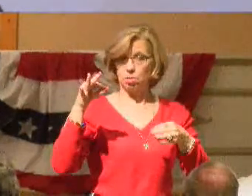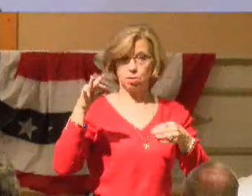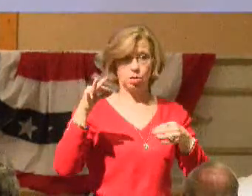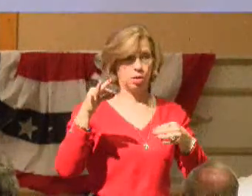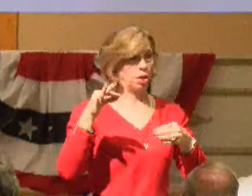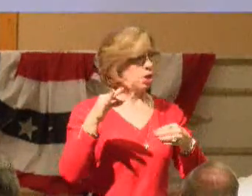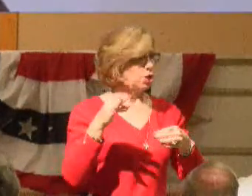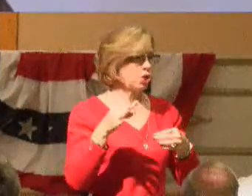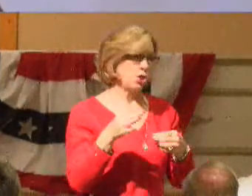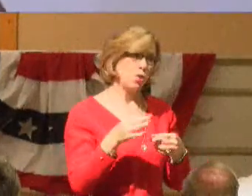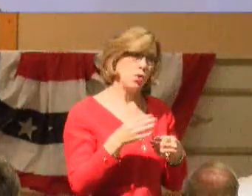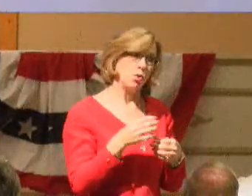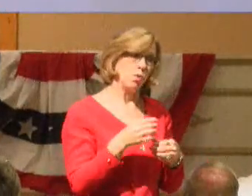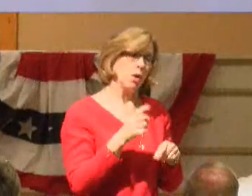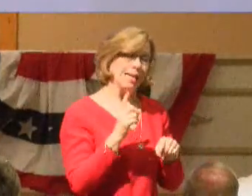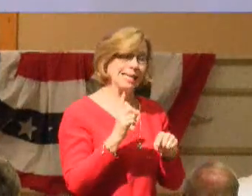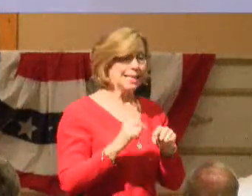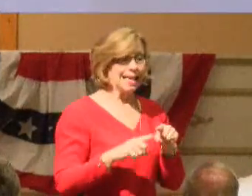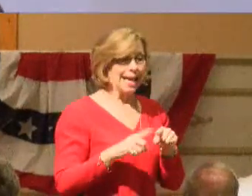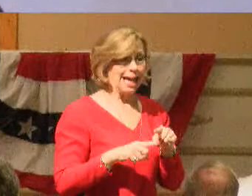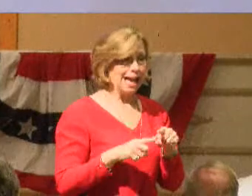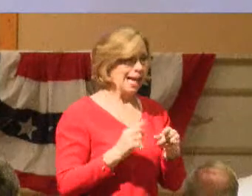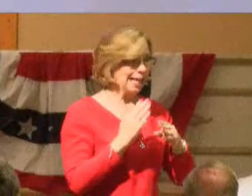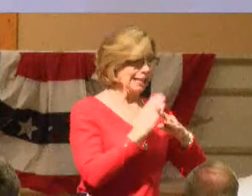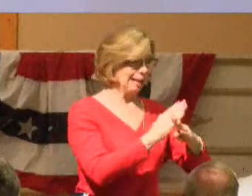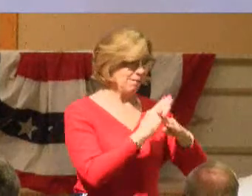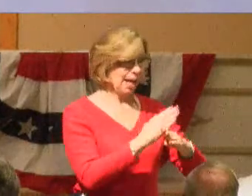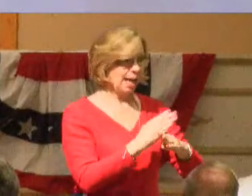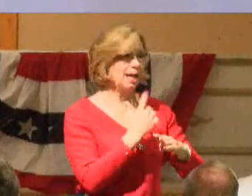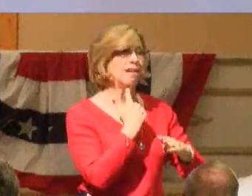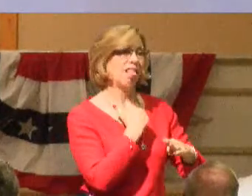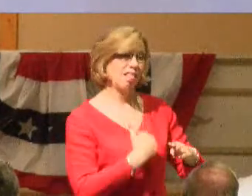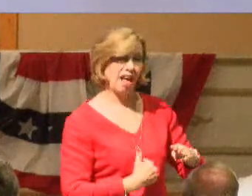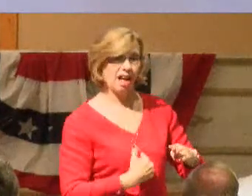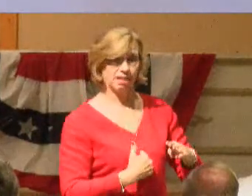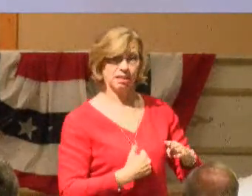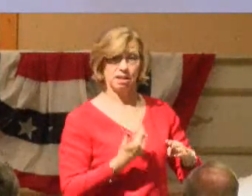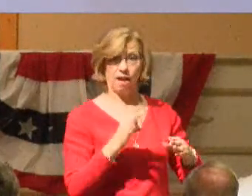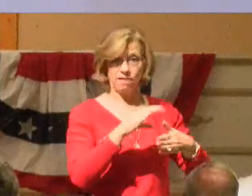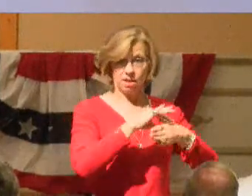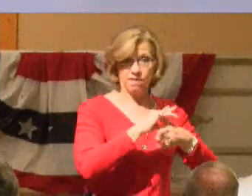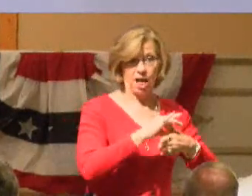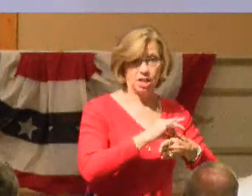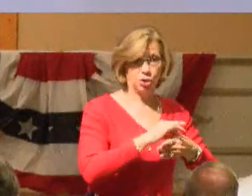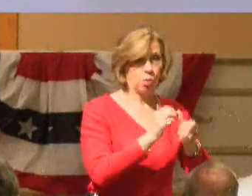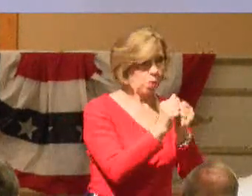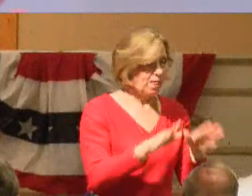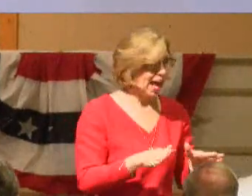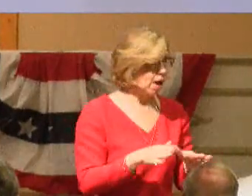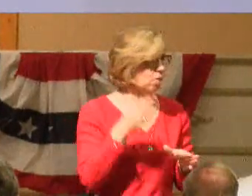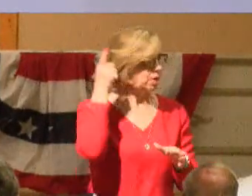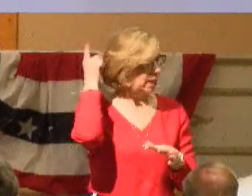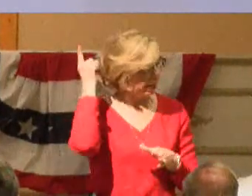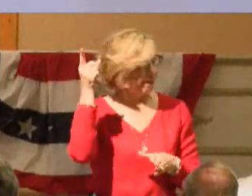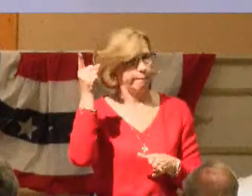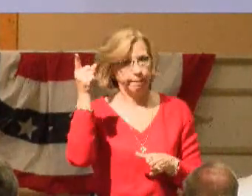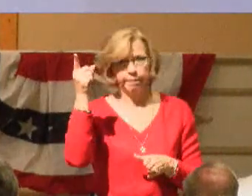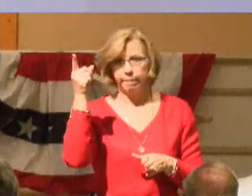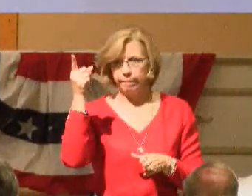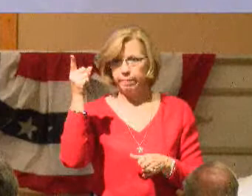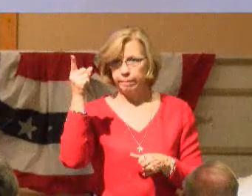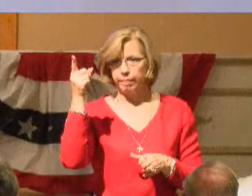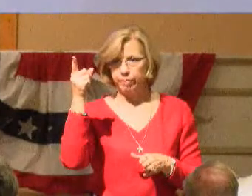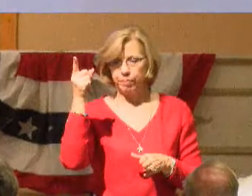the lust of the flesh. For the flesh lusts against the Spirit, and the Spirit against the flesh. These are contrary one to the other.